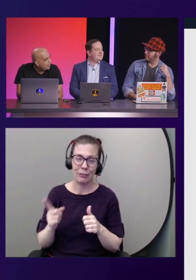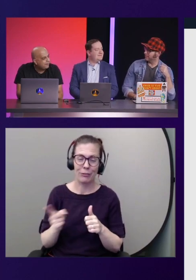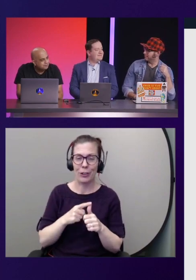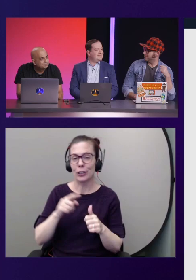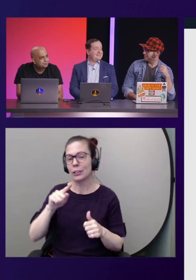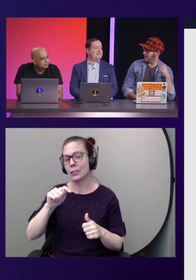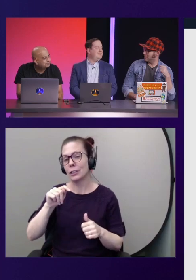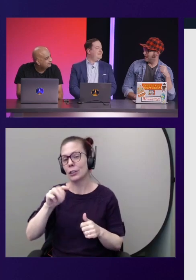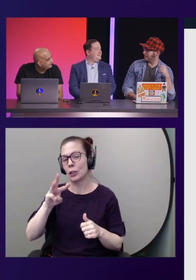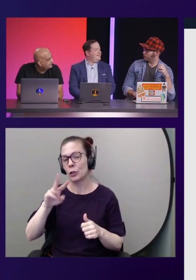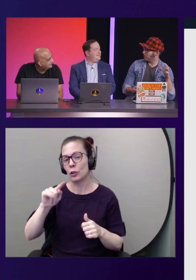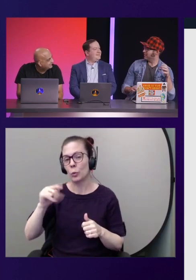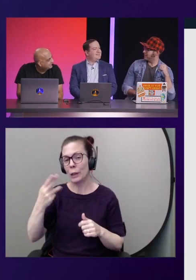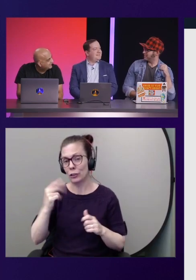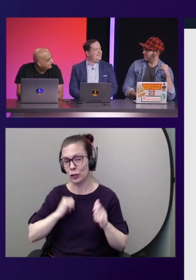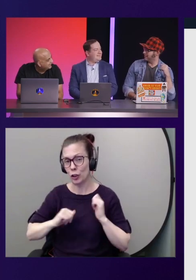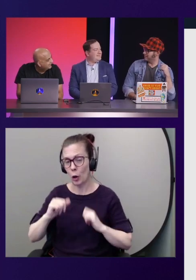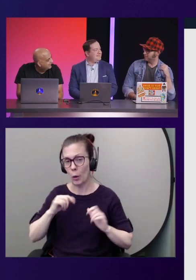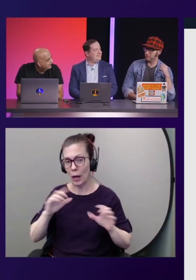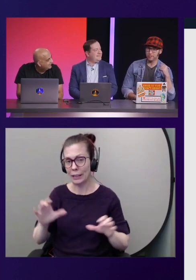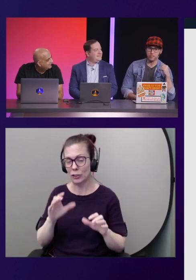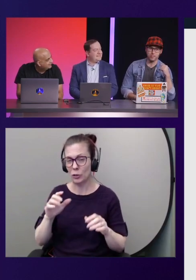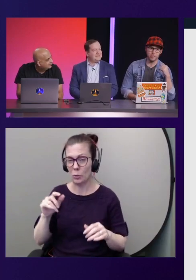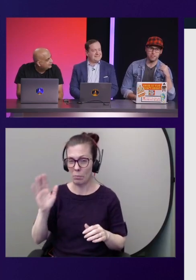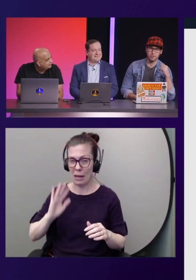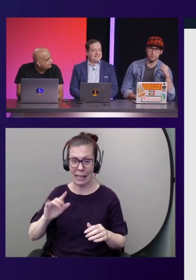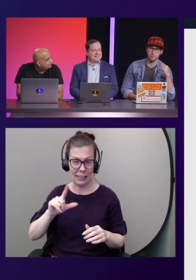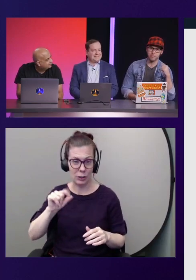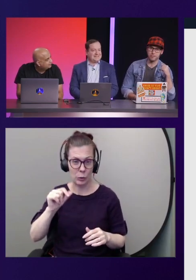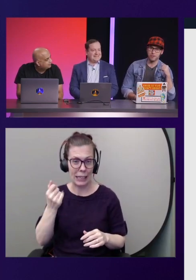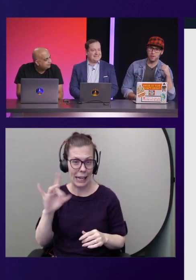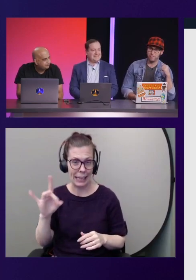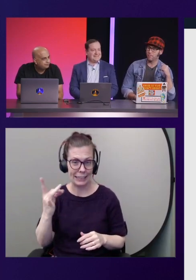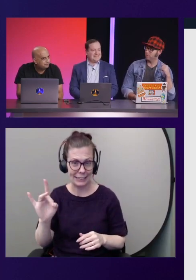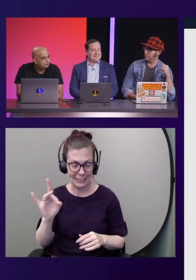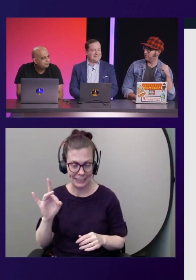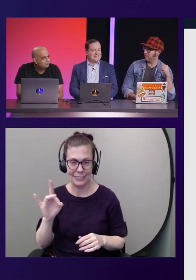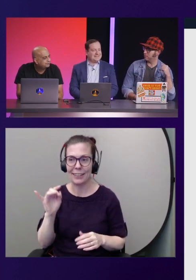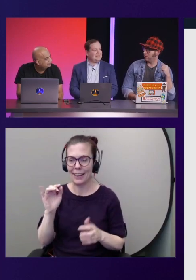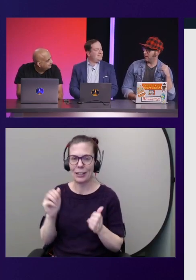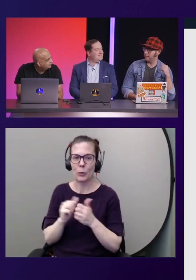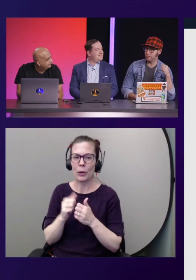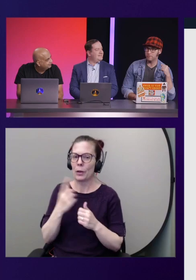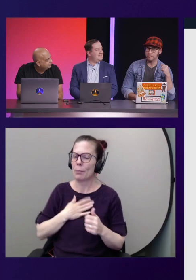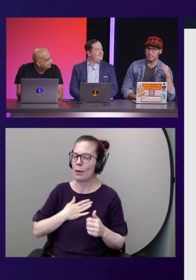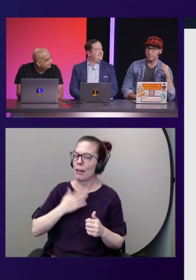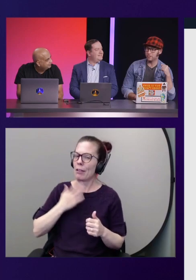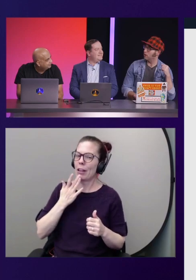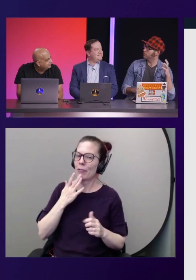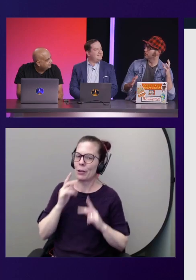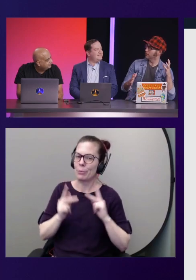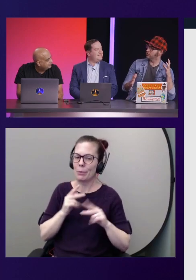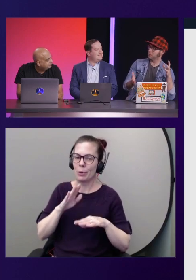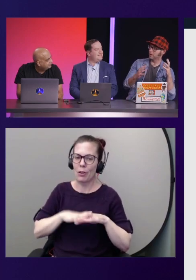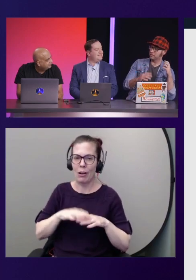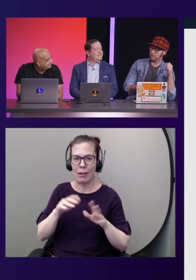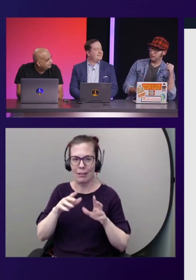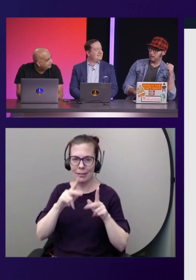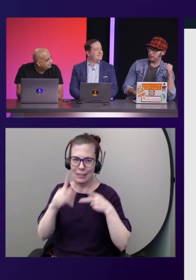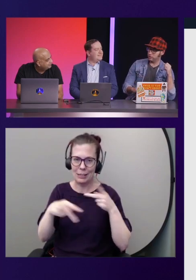ever did back in 2018 was with one of my favorite people on this planet. Her name is Nikki Stone.